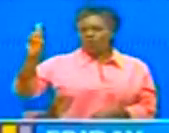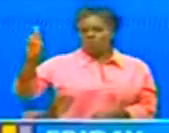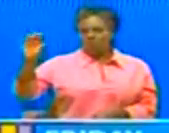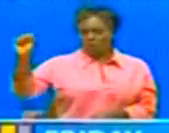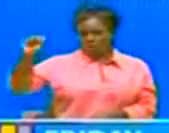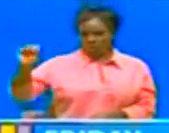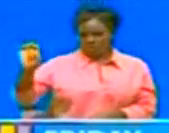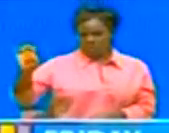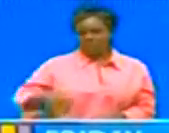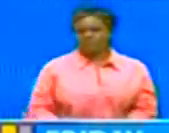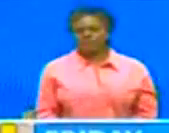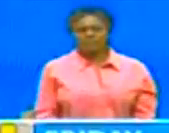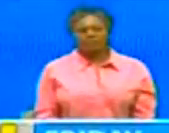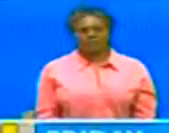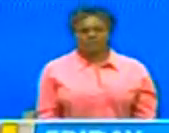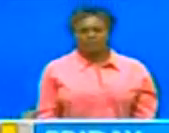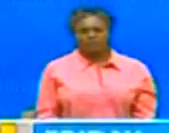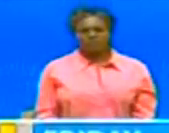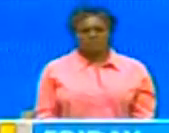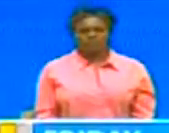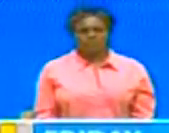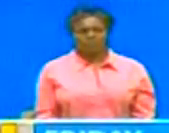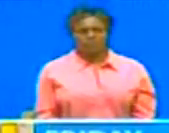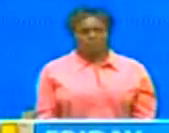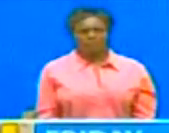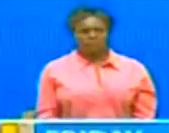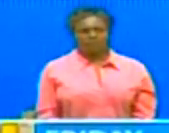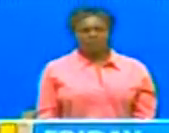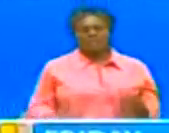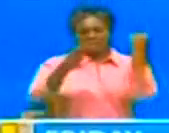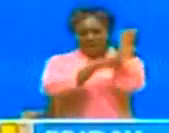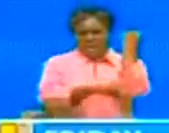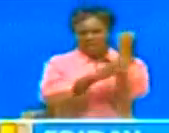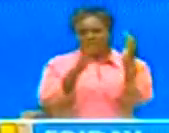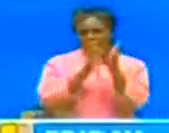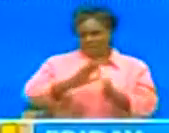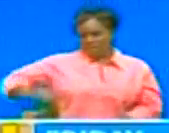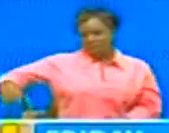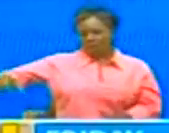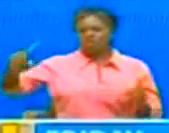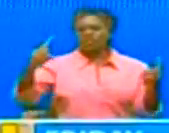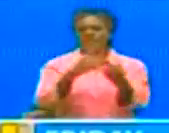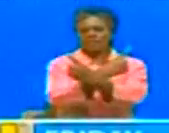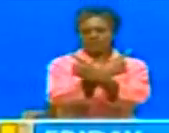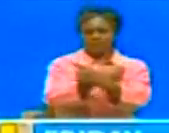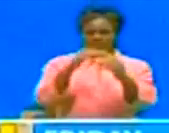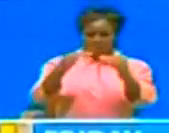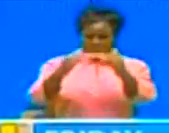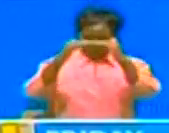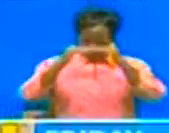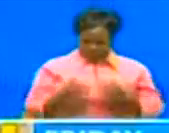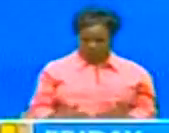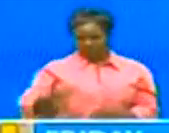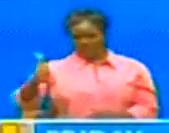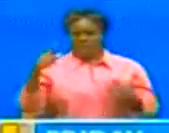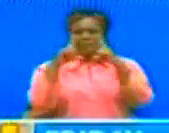hope you get that. I get it, Willis. Yes. All right, so it's country, but county. Yes. So it's, okay, fine then. Let's move on to another word